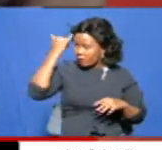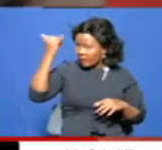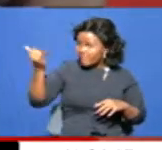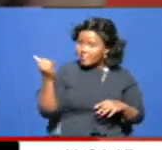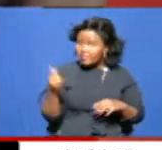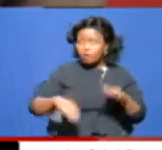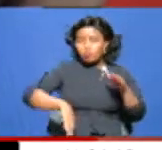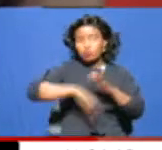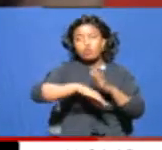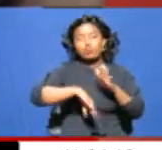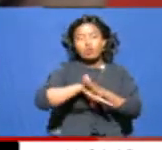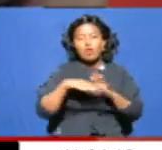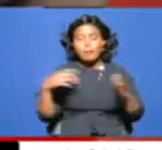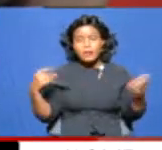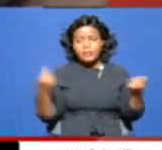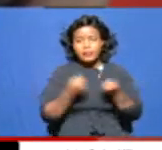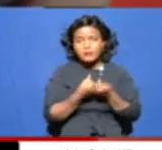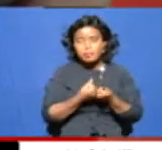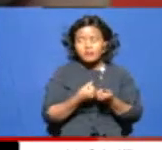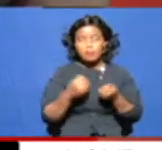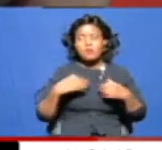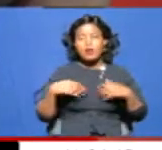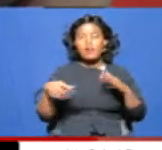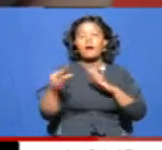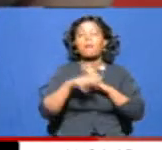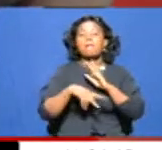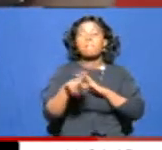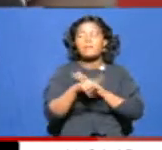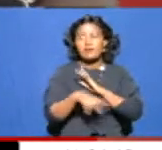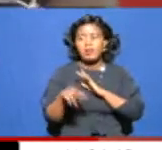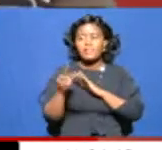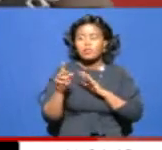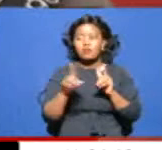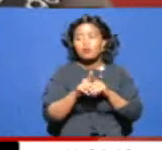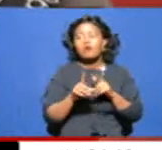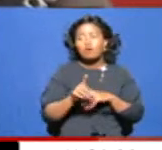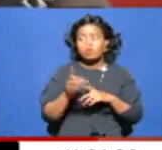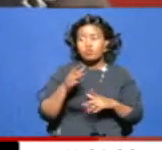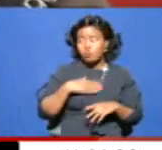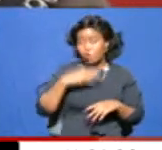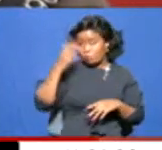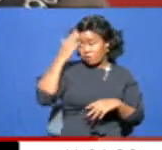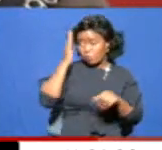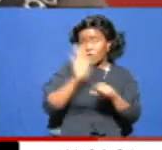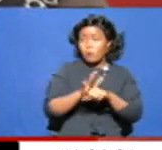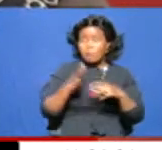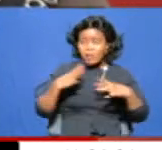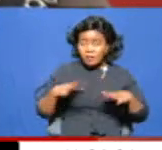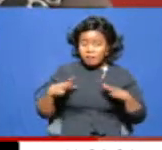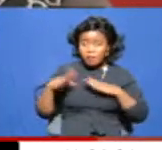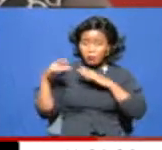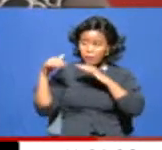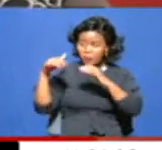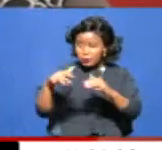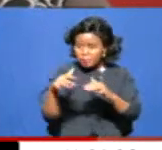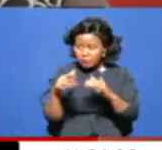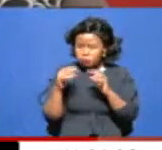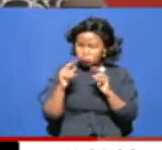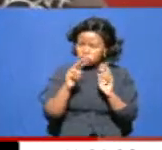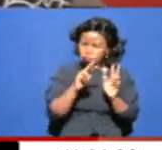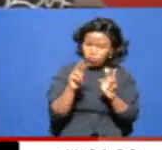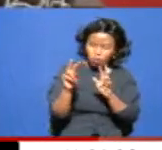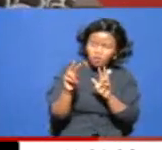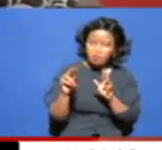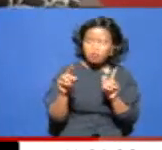at Samitsi Primary Grounds. And I can see a lot of people go attend that tournament, and